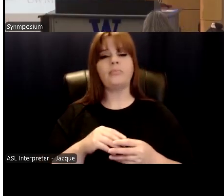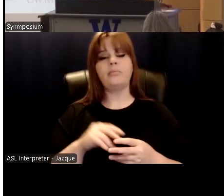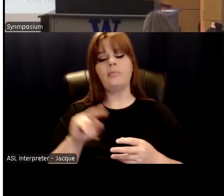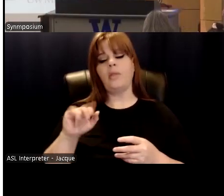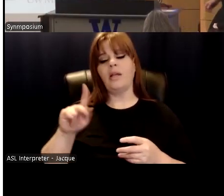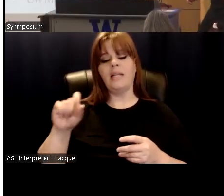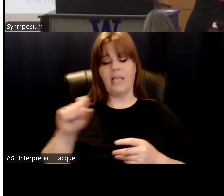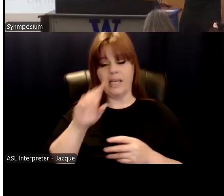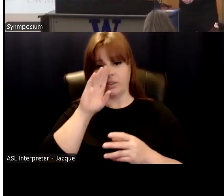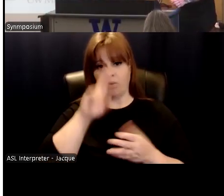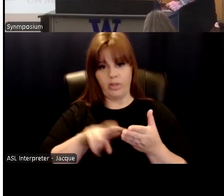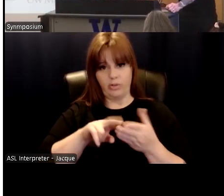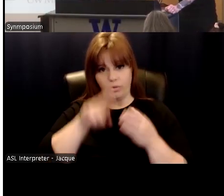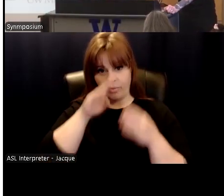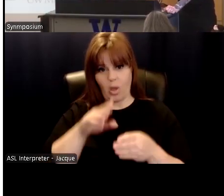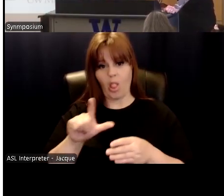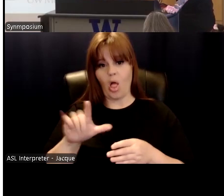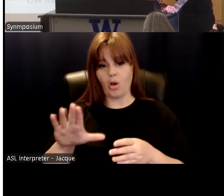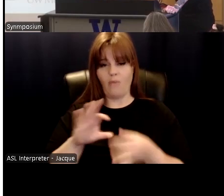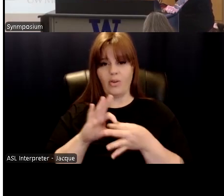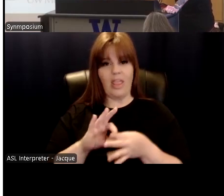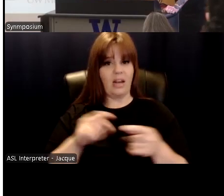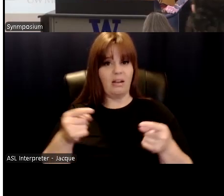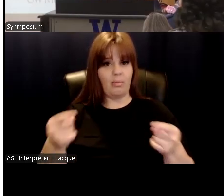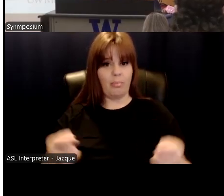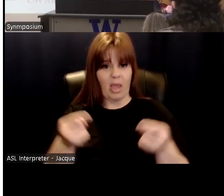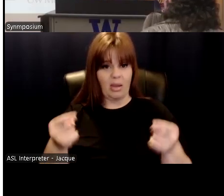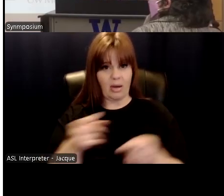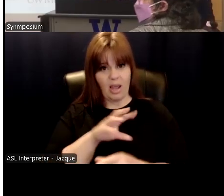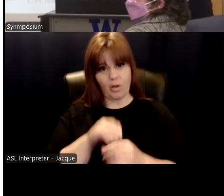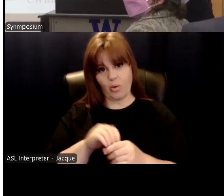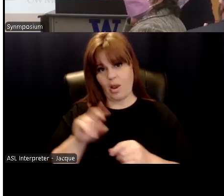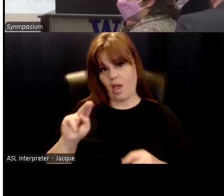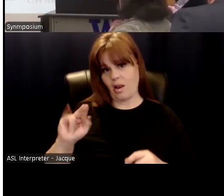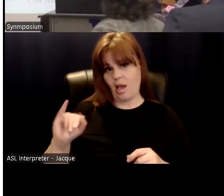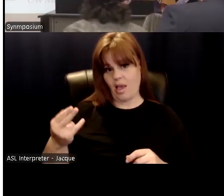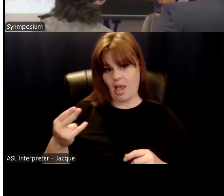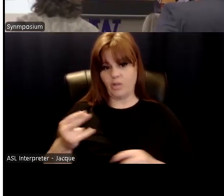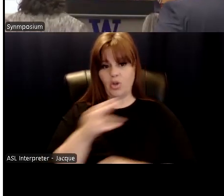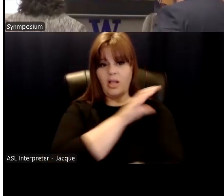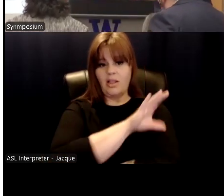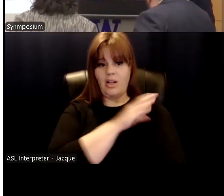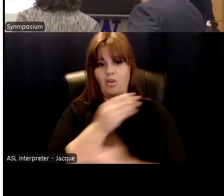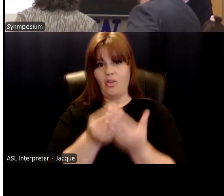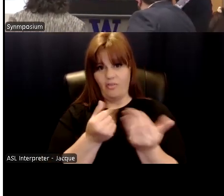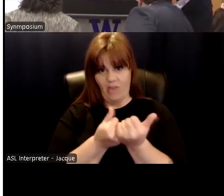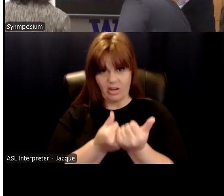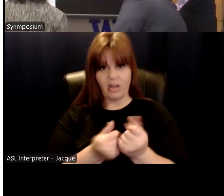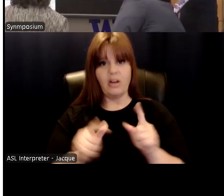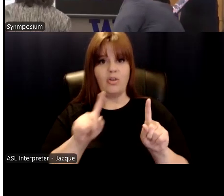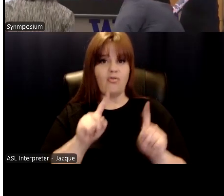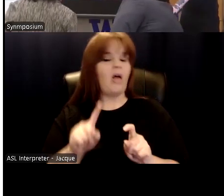long COVID-related pain, including an NIH-funded clinical trial to explore